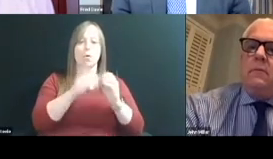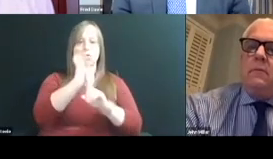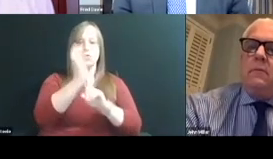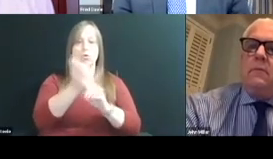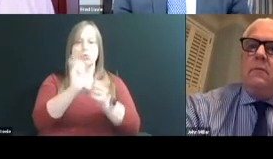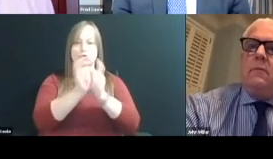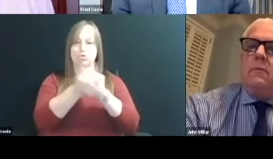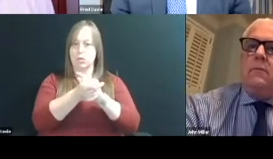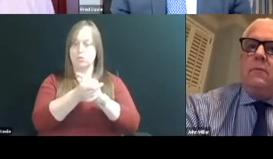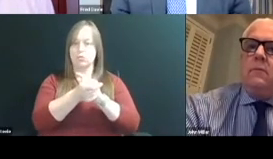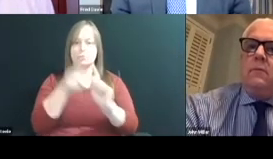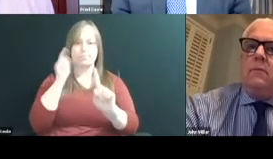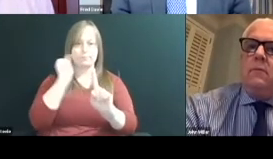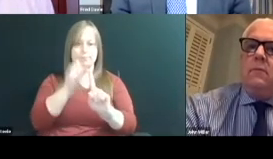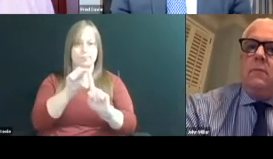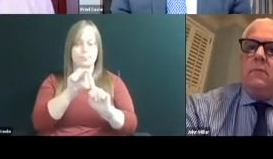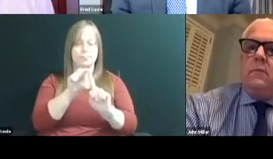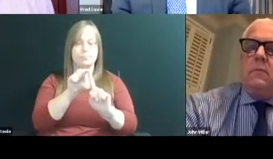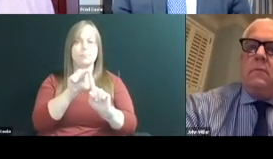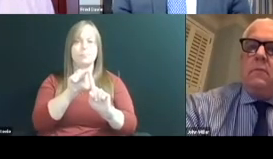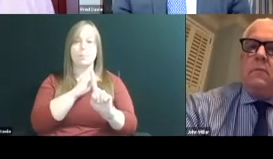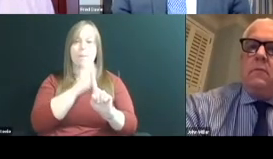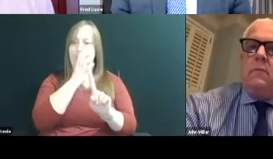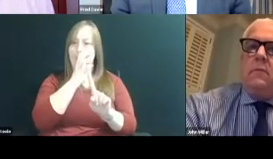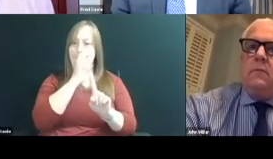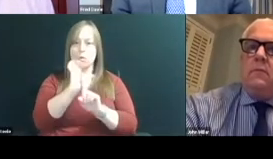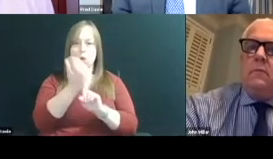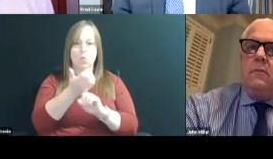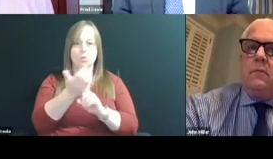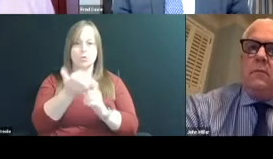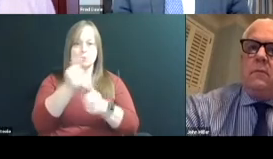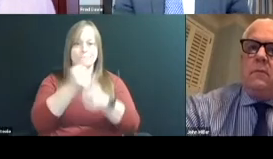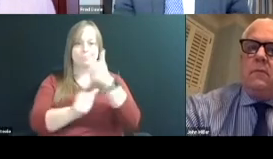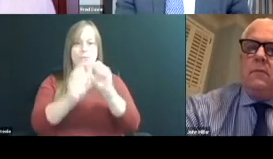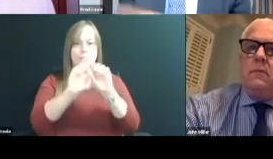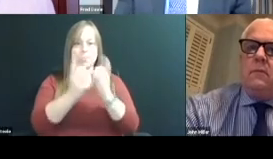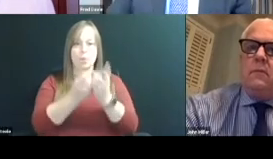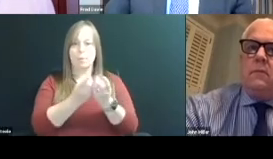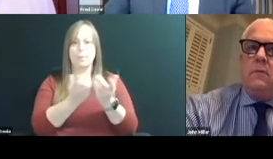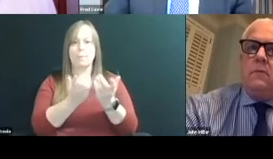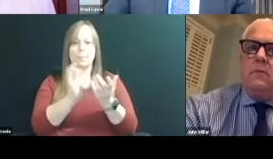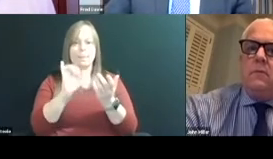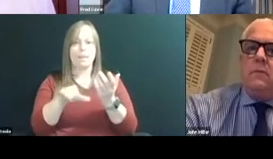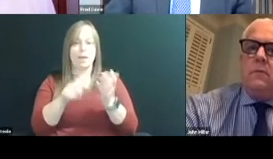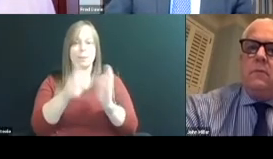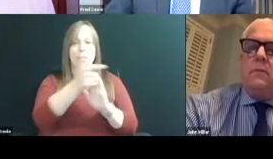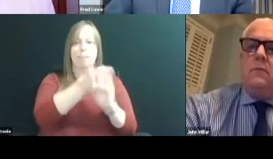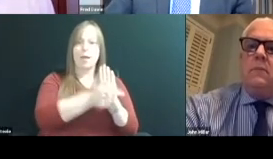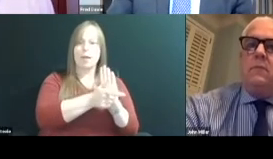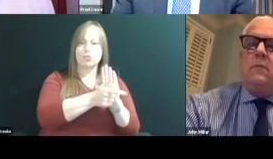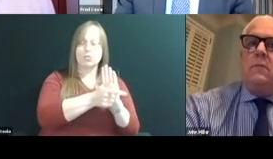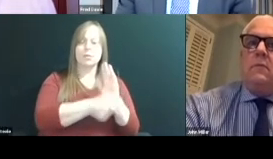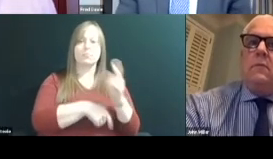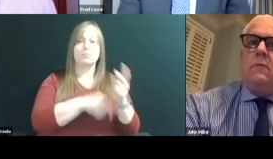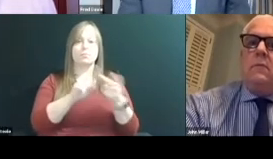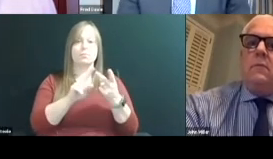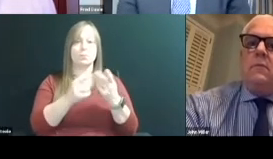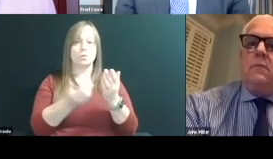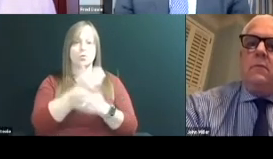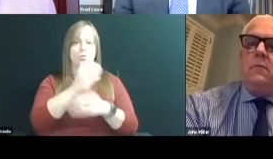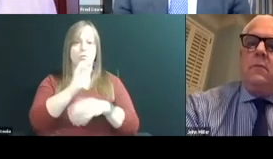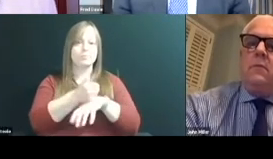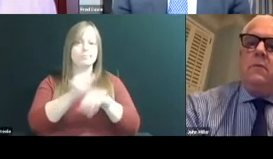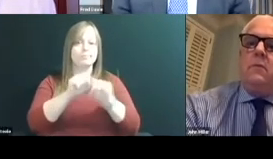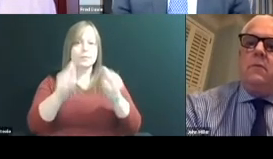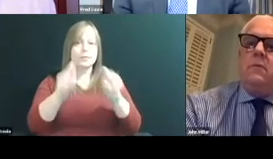change. It's about the culture within the department. Now, that could be legislated, there could be new mechanisms put in,